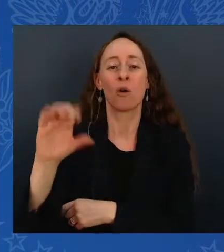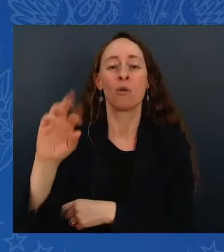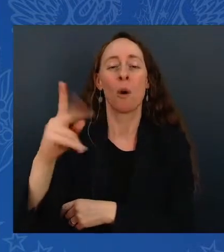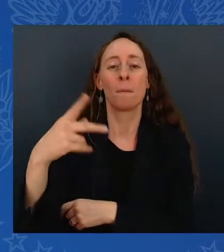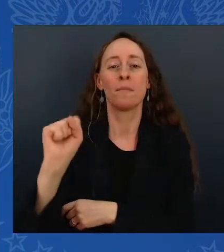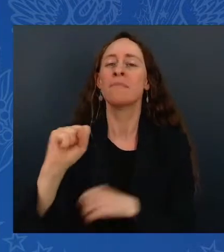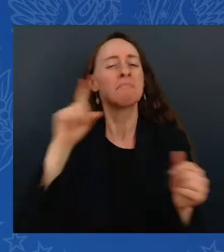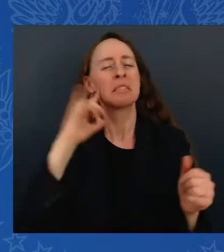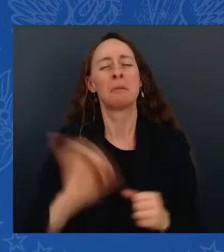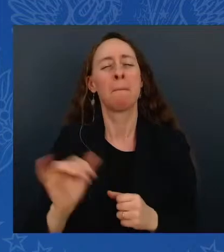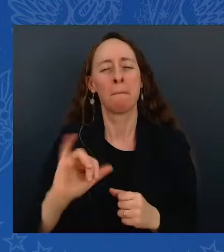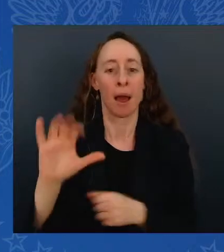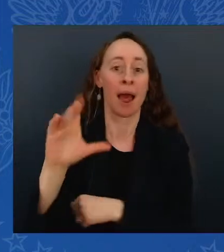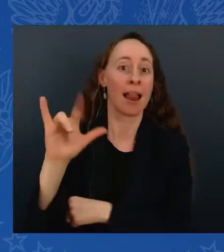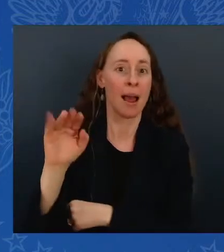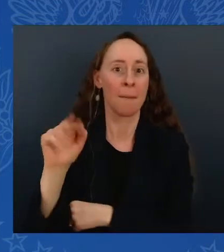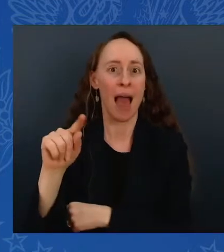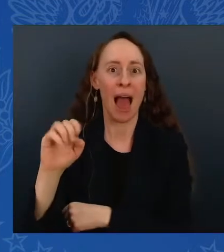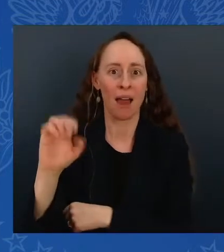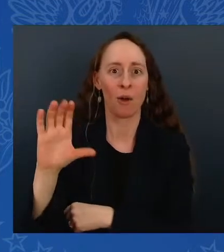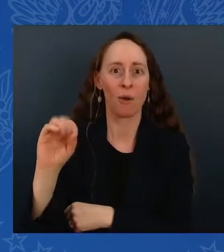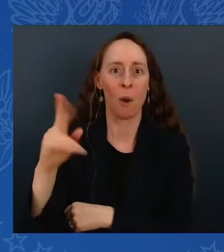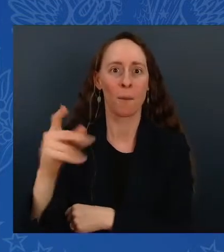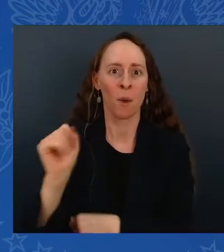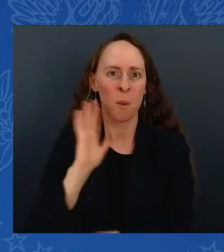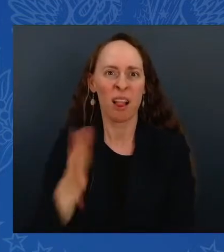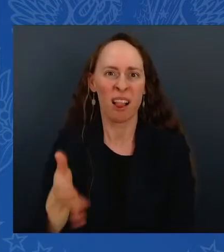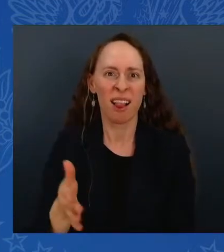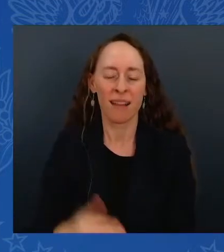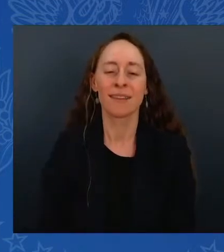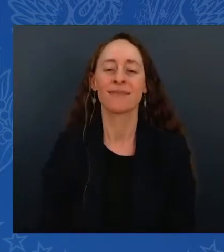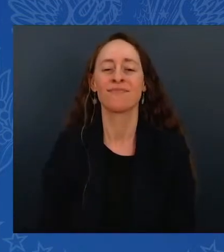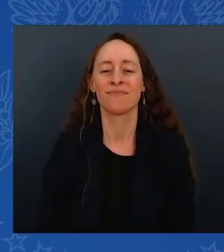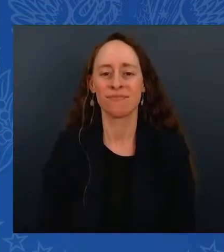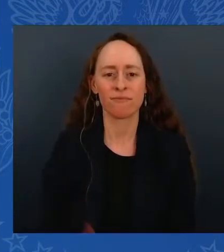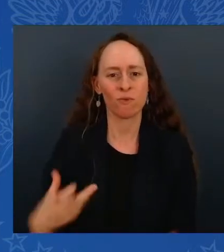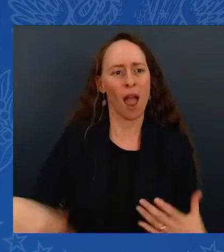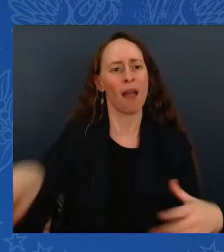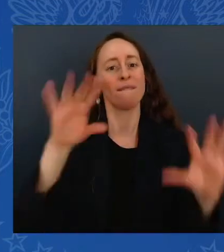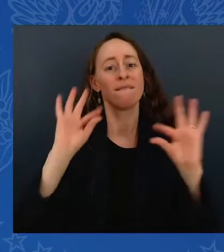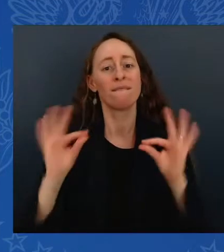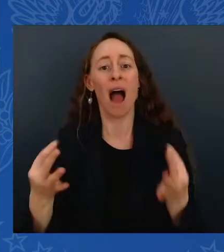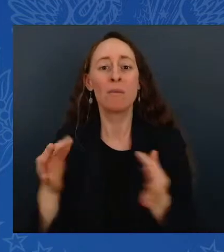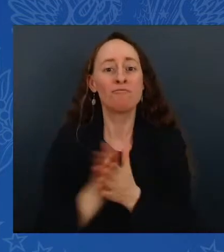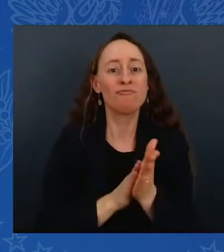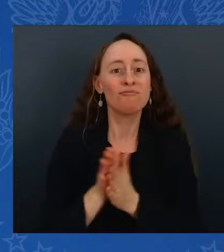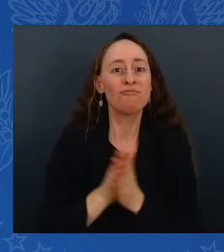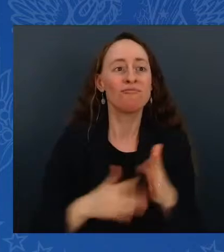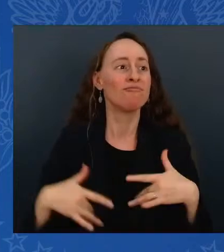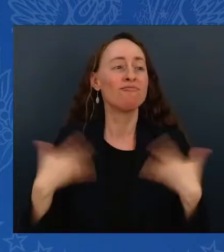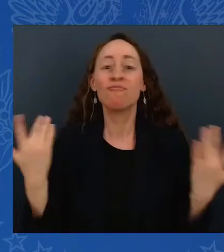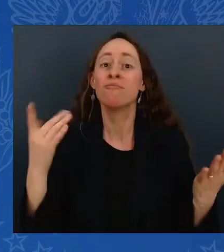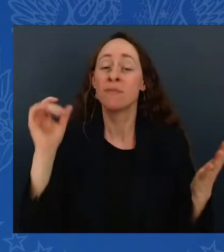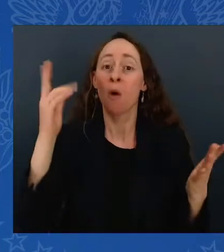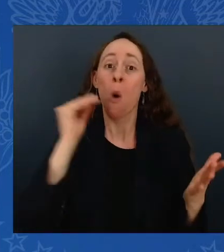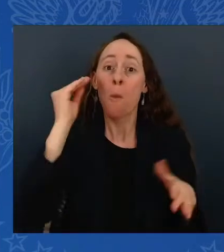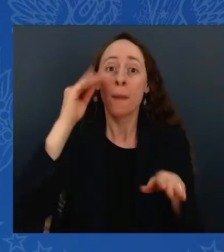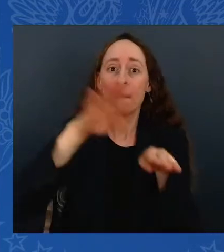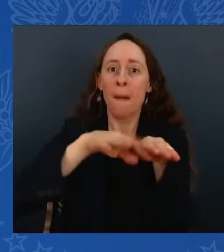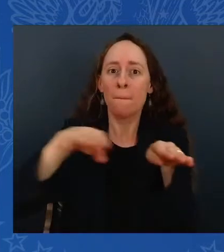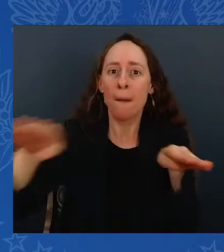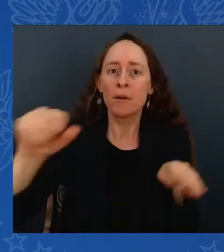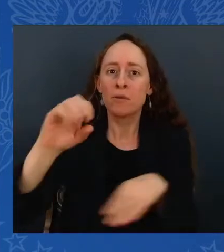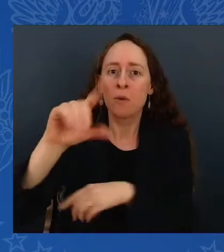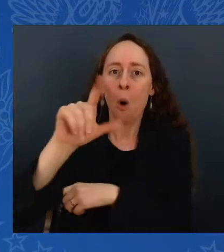install rooftop solar and efficient energy appliances, to weatherize your windows and doors with high-tech insulation,